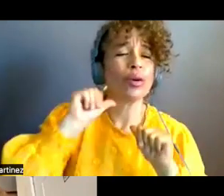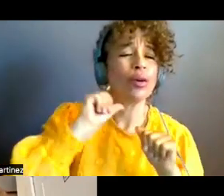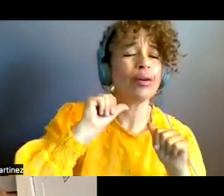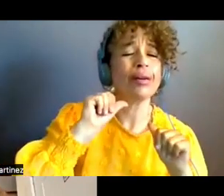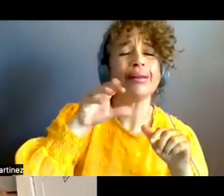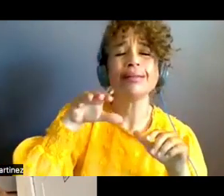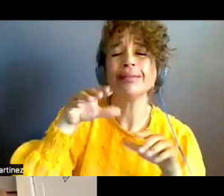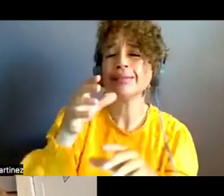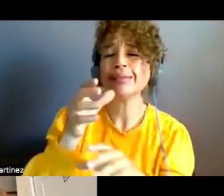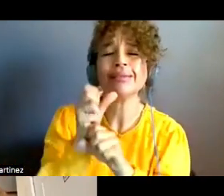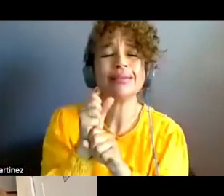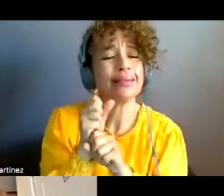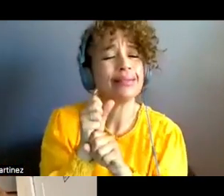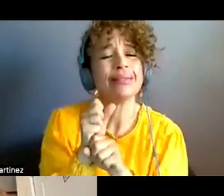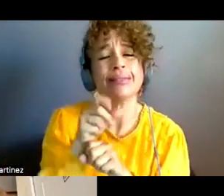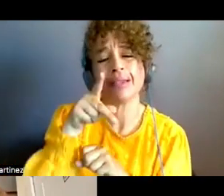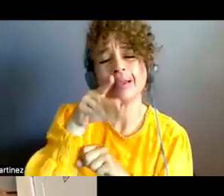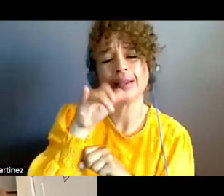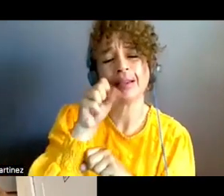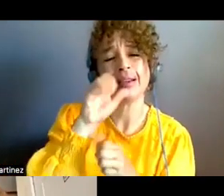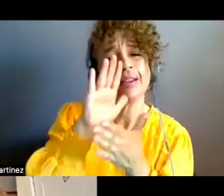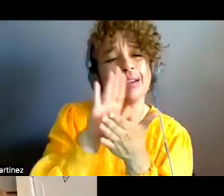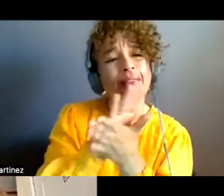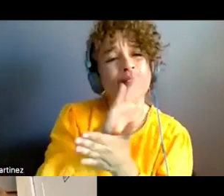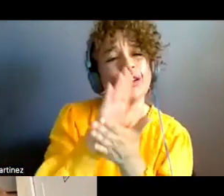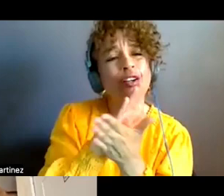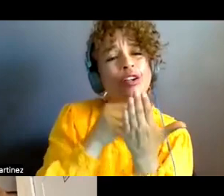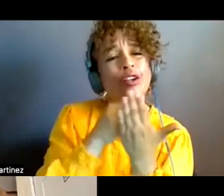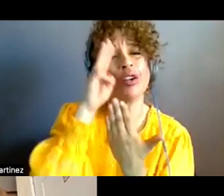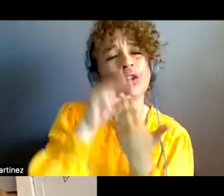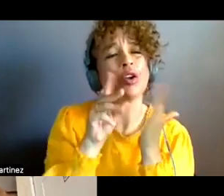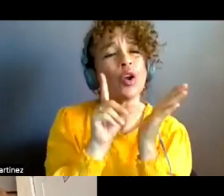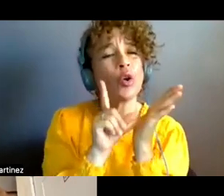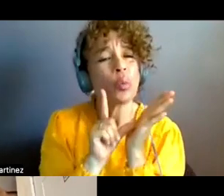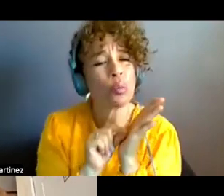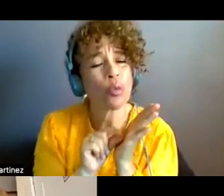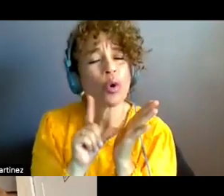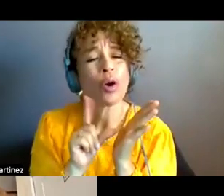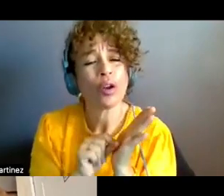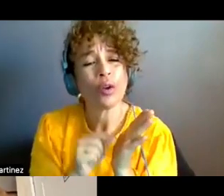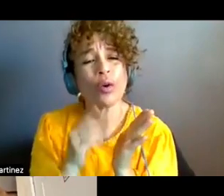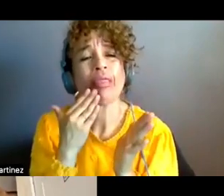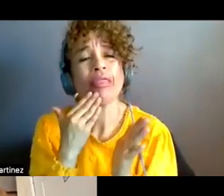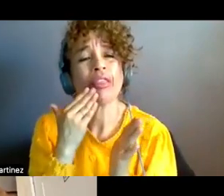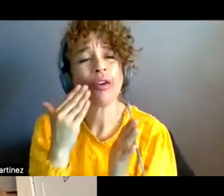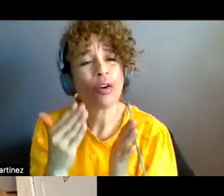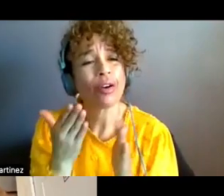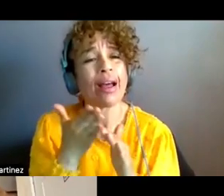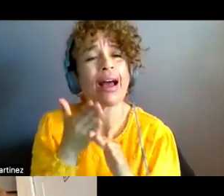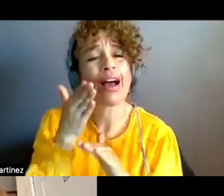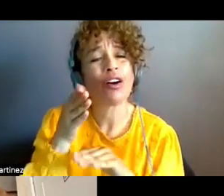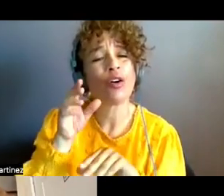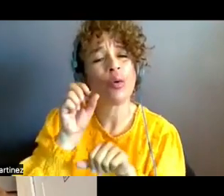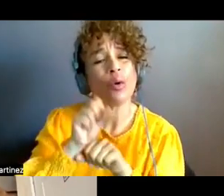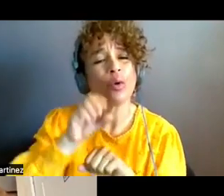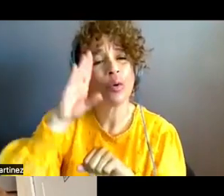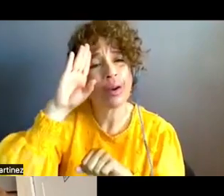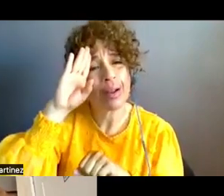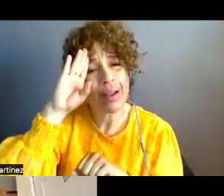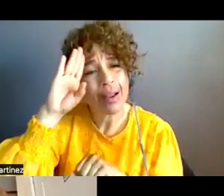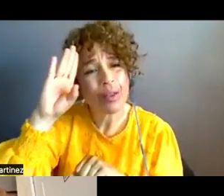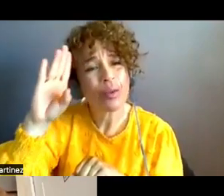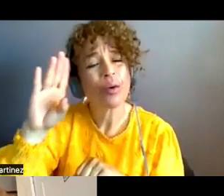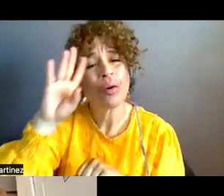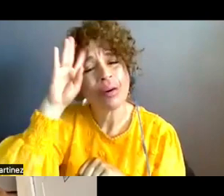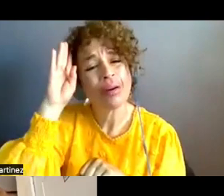take a piece of paper with the program printed in it, and then they say thank you afterwards, they say hello beforehand.